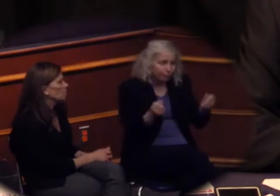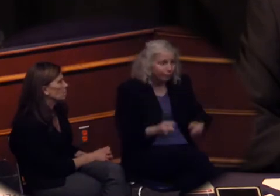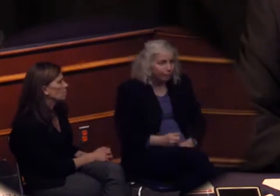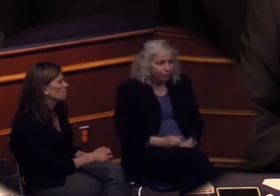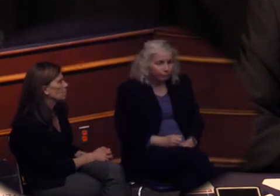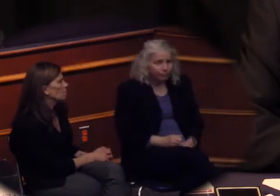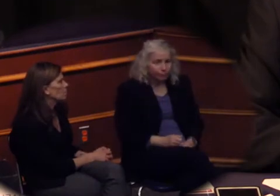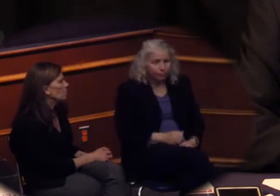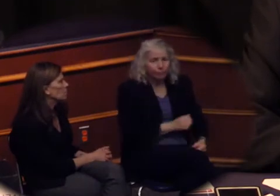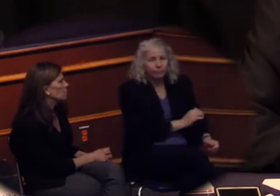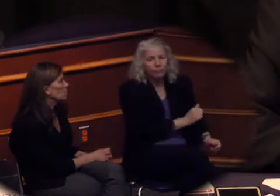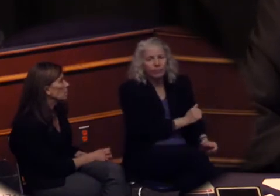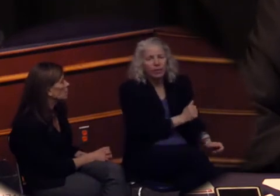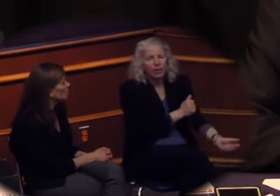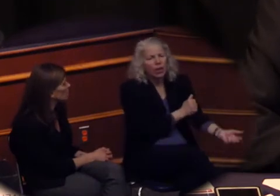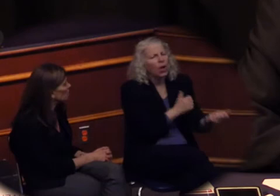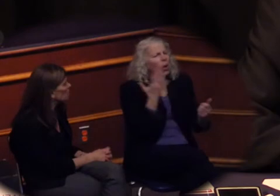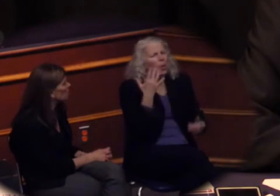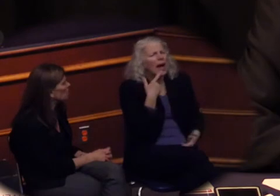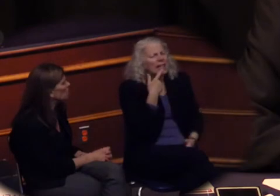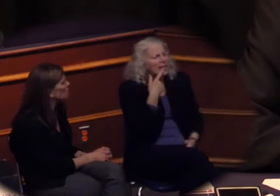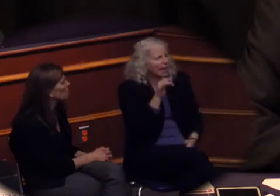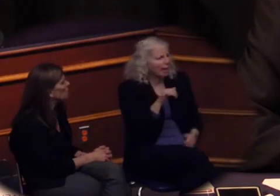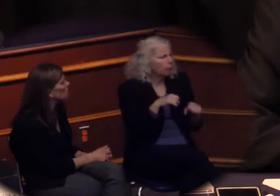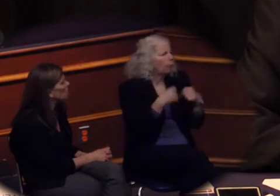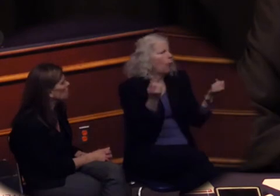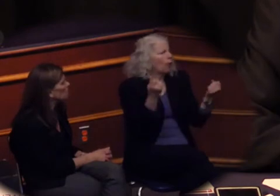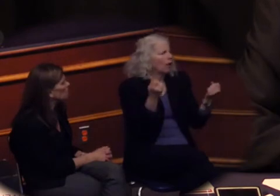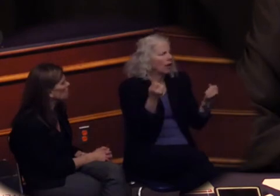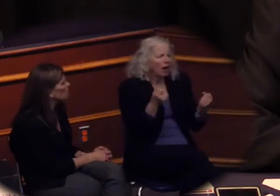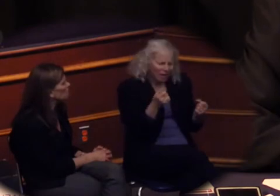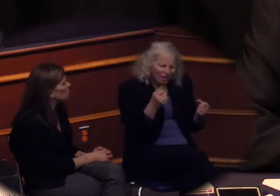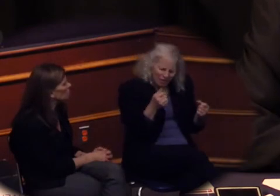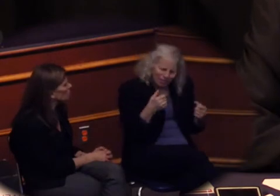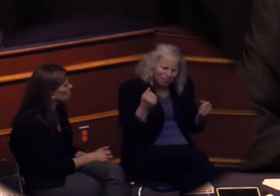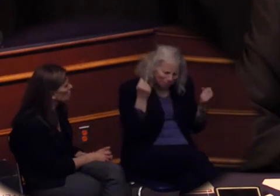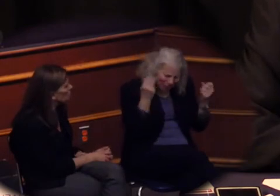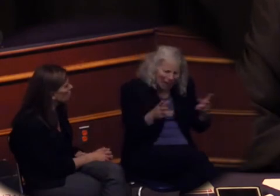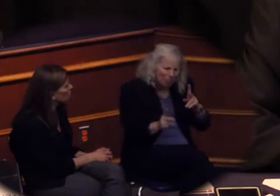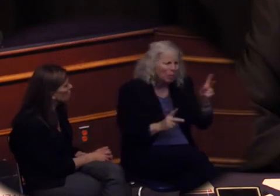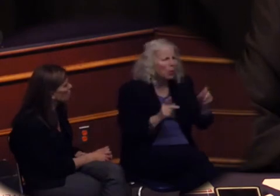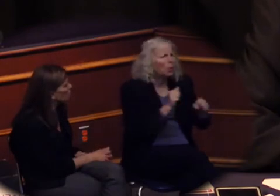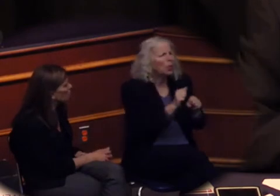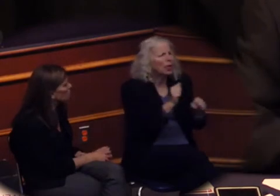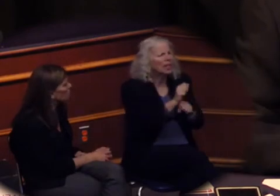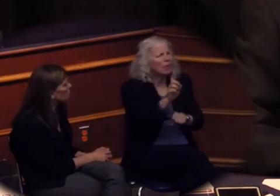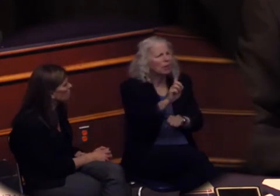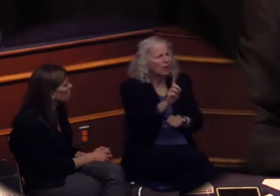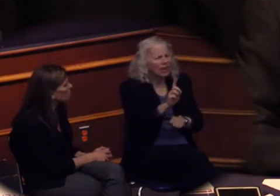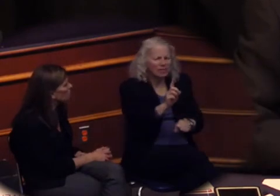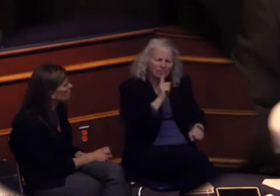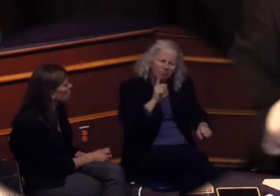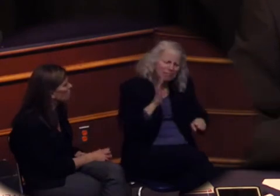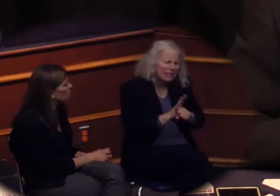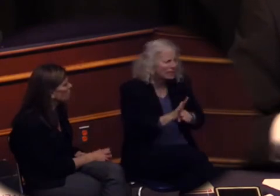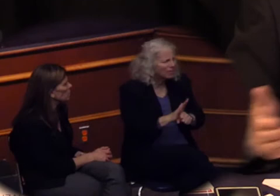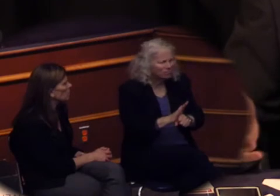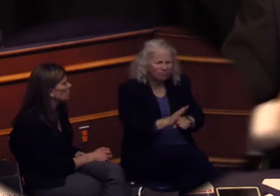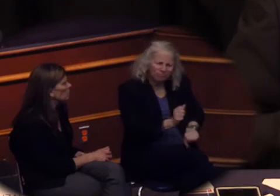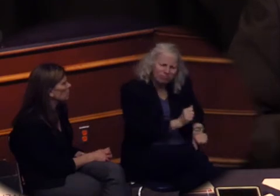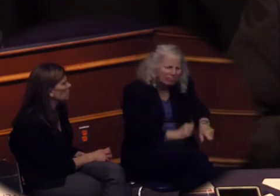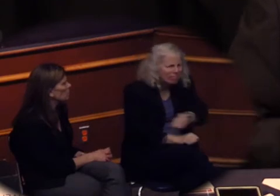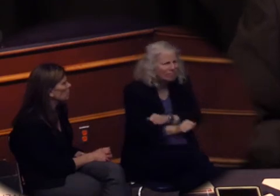And I say that because there are many deeply committed people in the Democratic Party, but the Democratic Party is having trouble